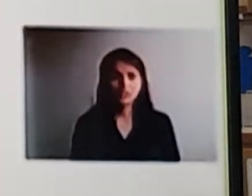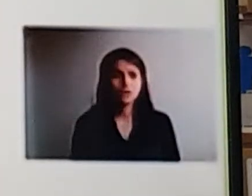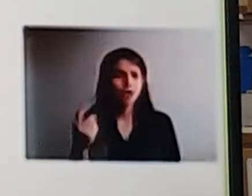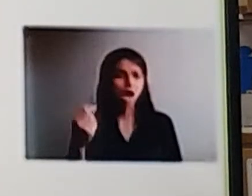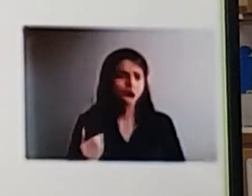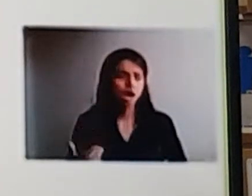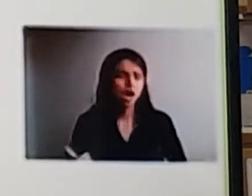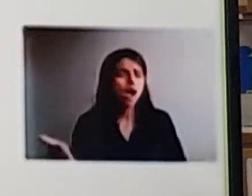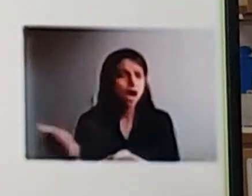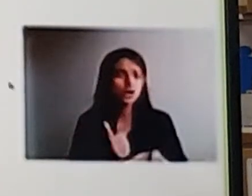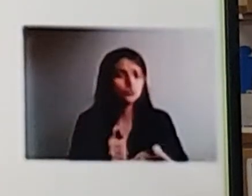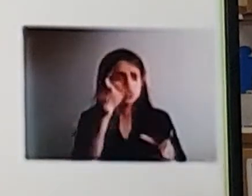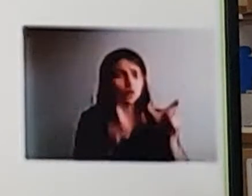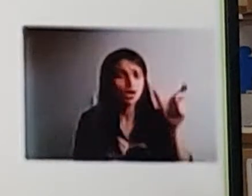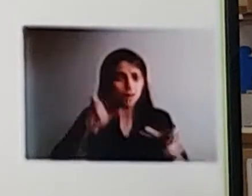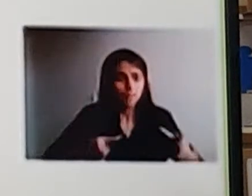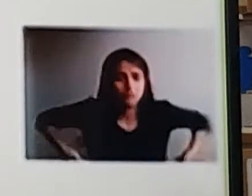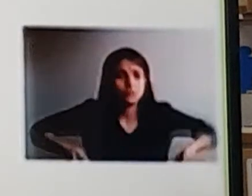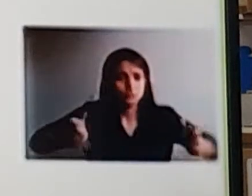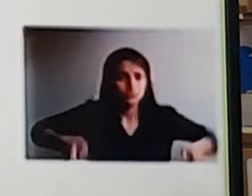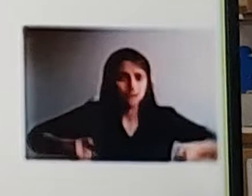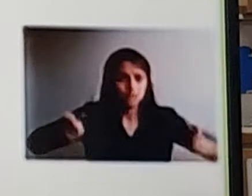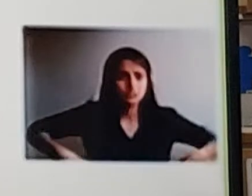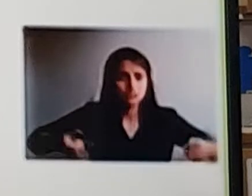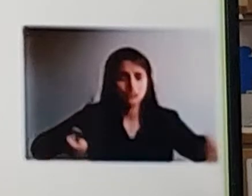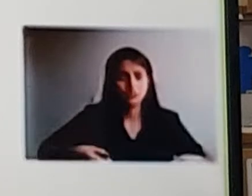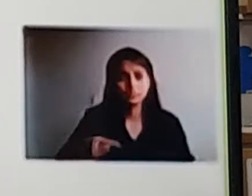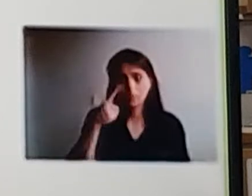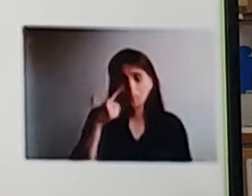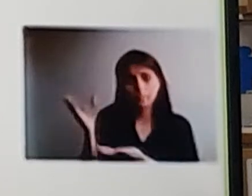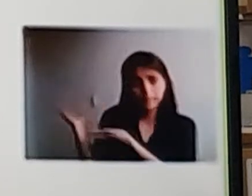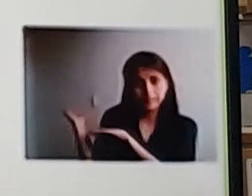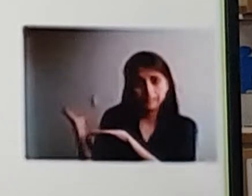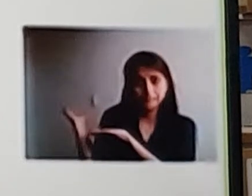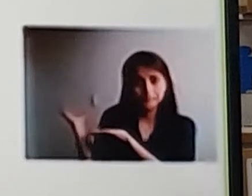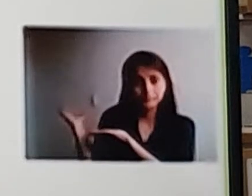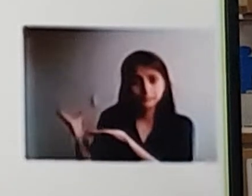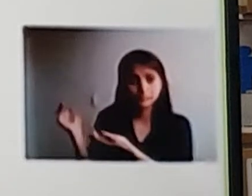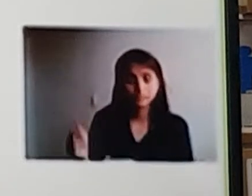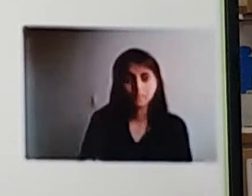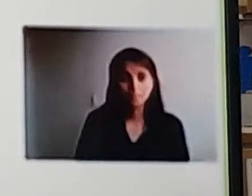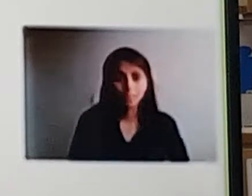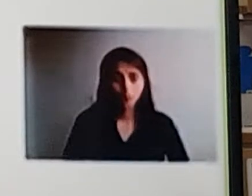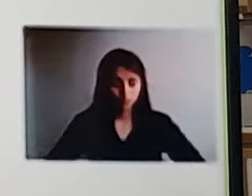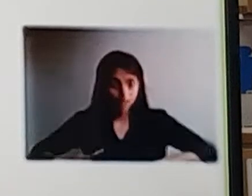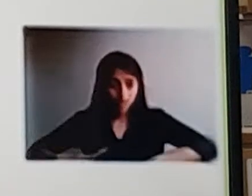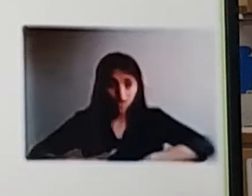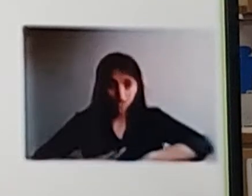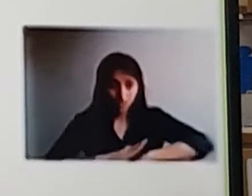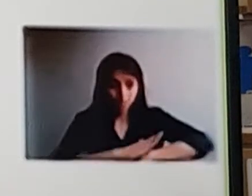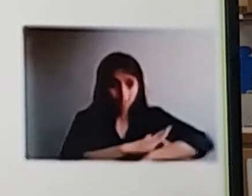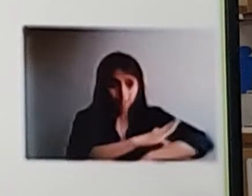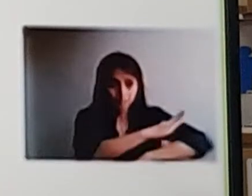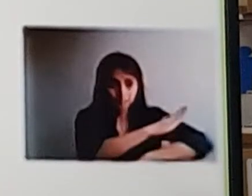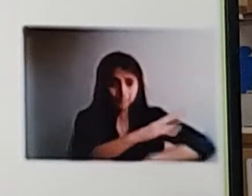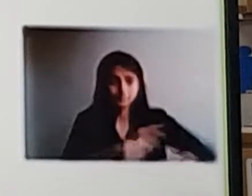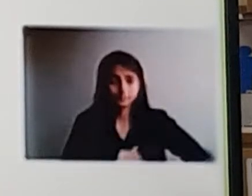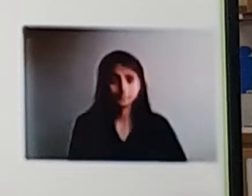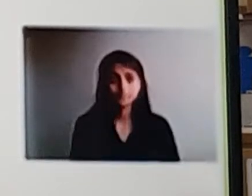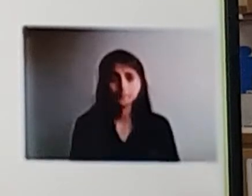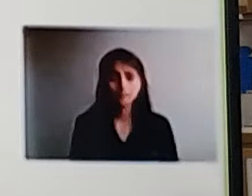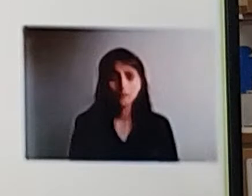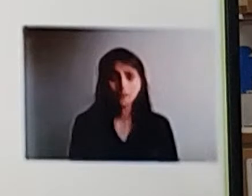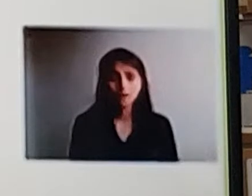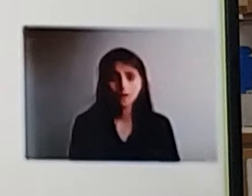Here you will see a real photo film of the ramp. This is the height, I think is about 60. So they